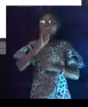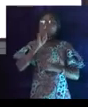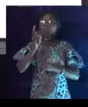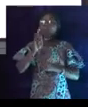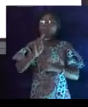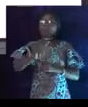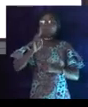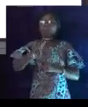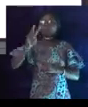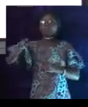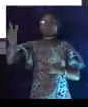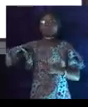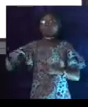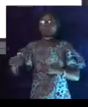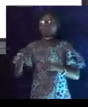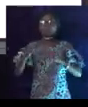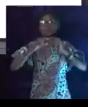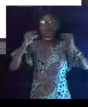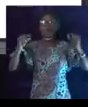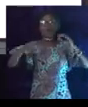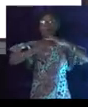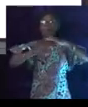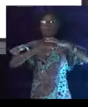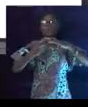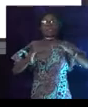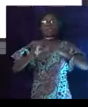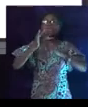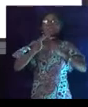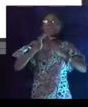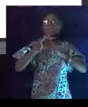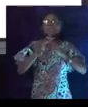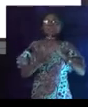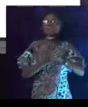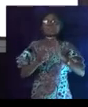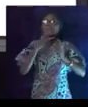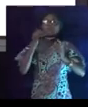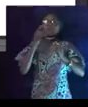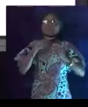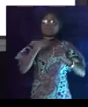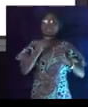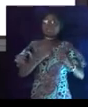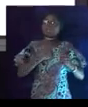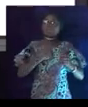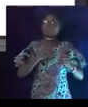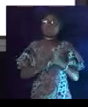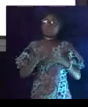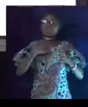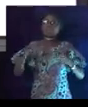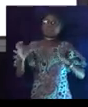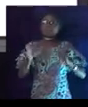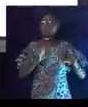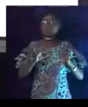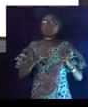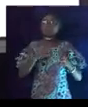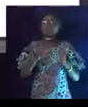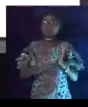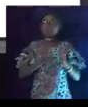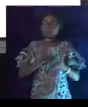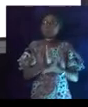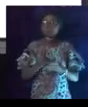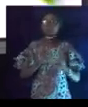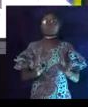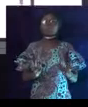Celsius. But just to be sure, I'm going to check this diagram and see if I can find 50 degrees Celsius there. Here it is, 50 degrees Celsius, and